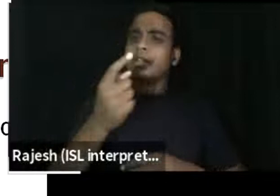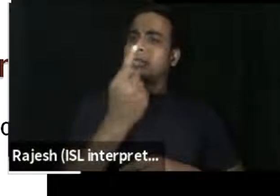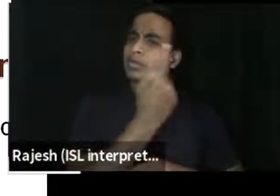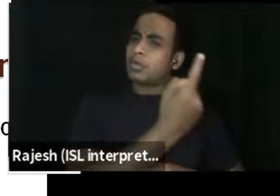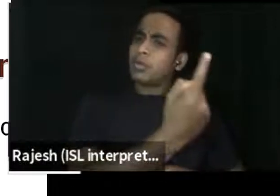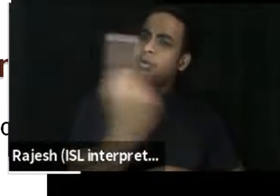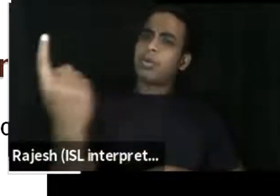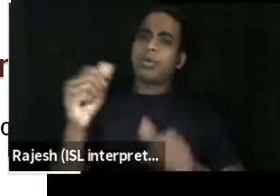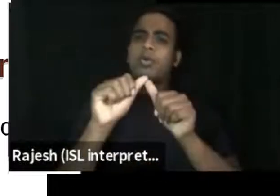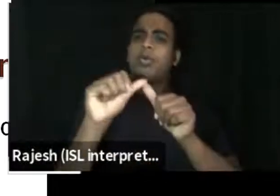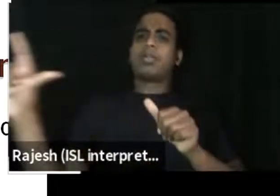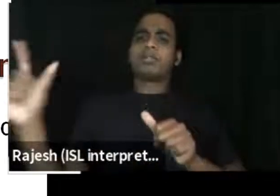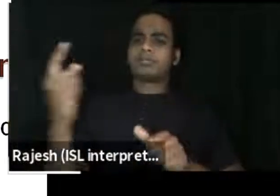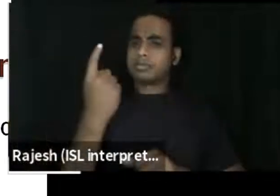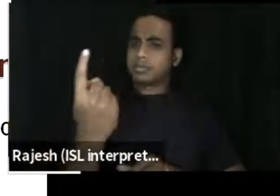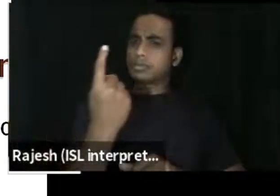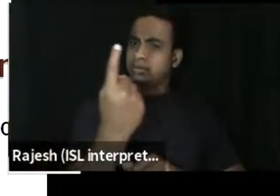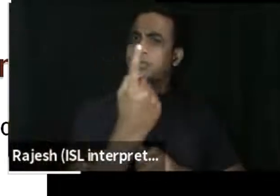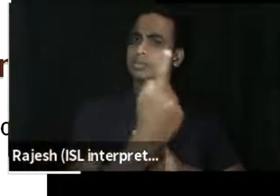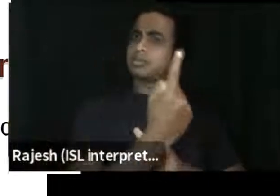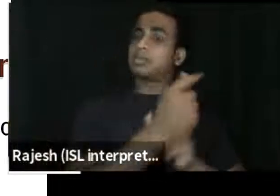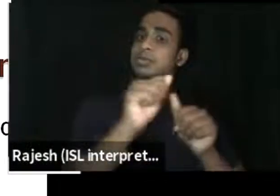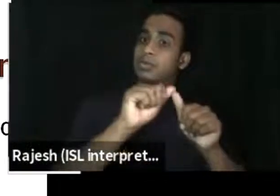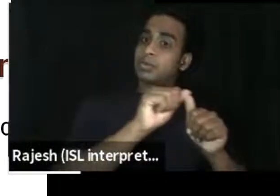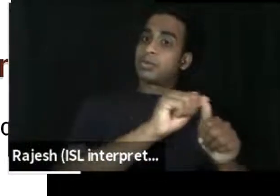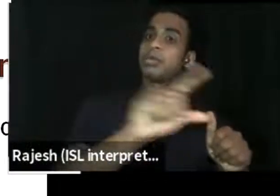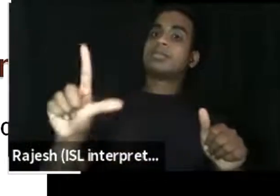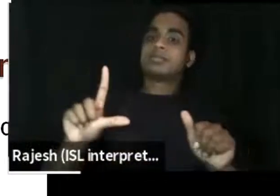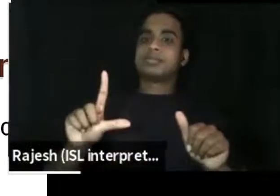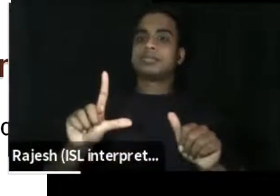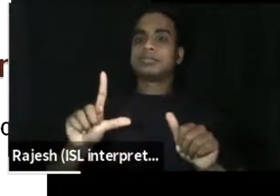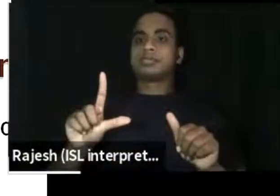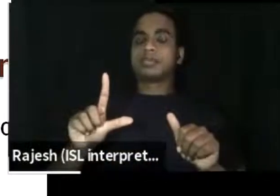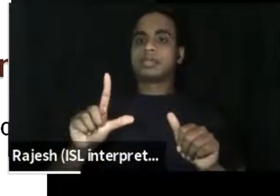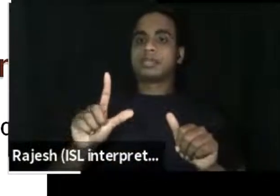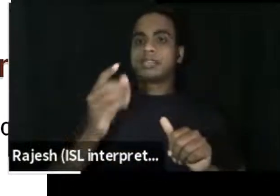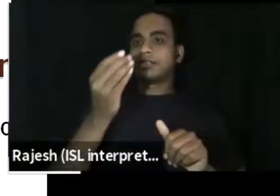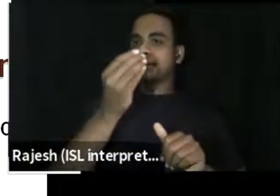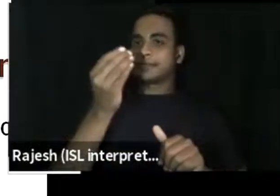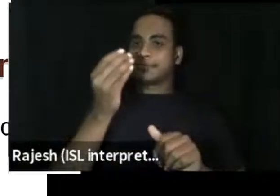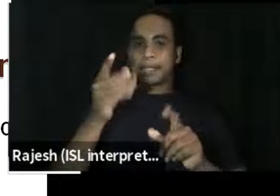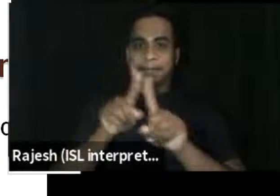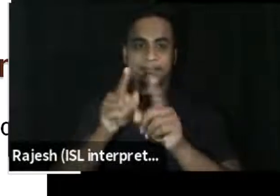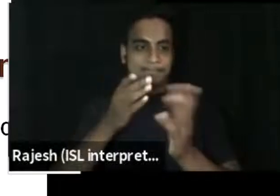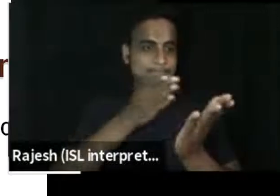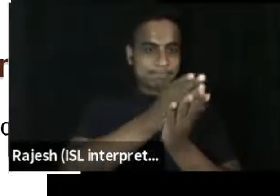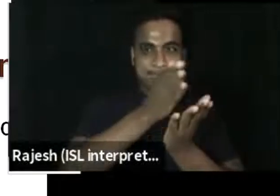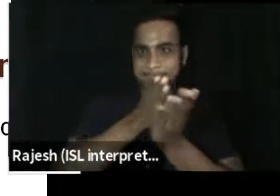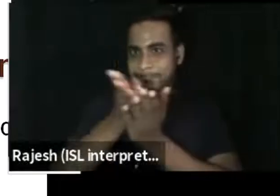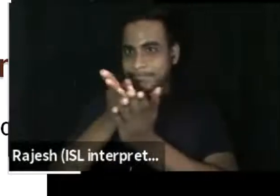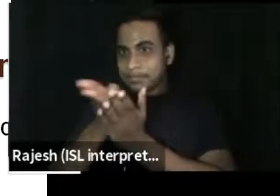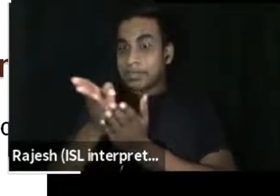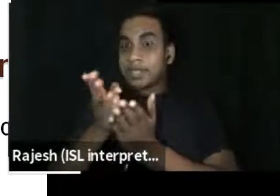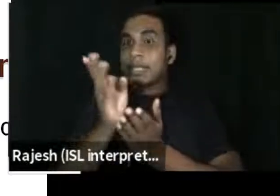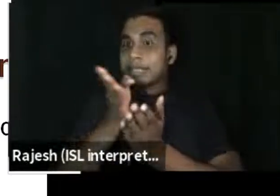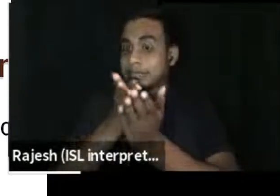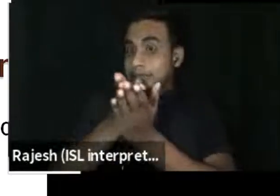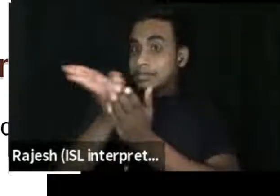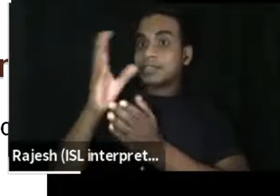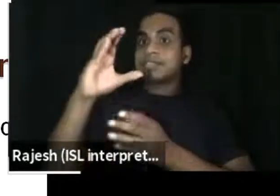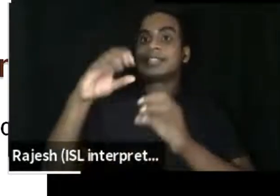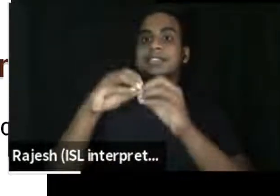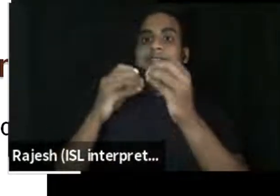person. No, there are very few approaches which really looks at identification of the people,